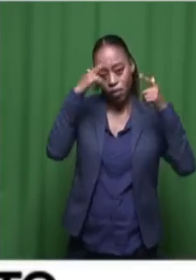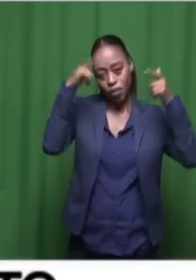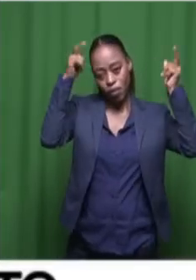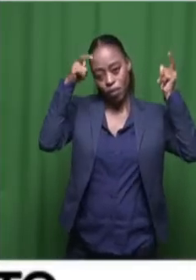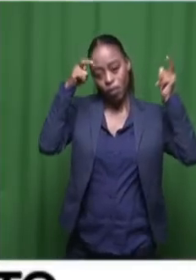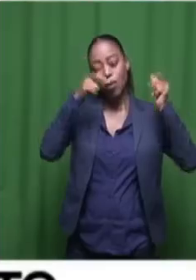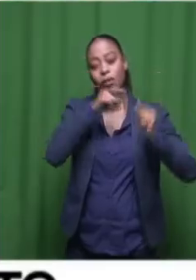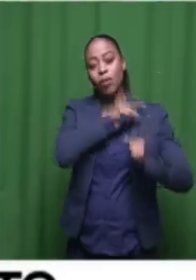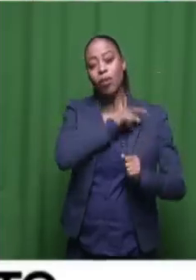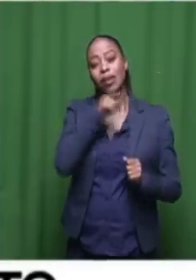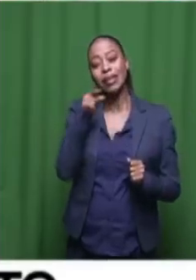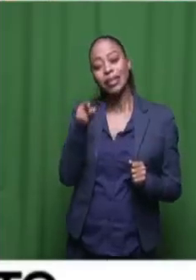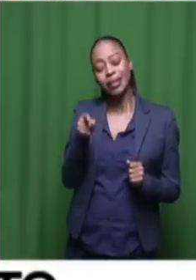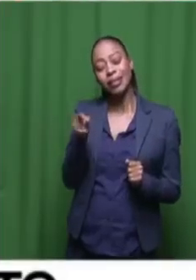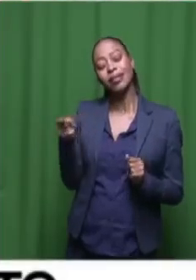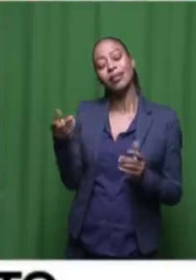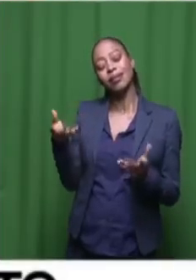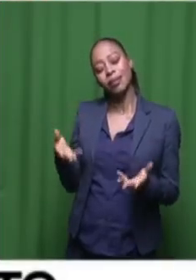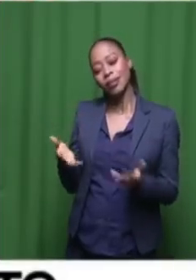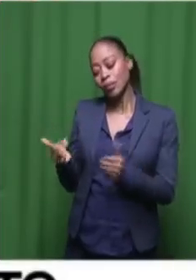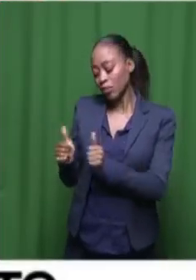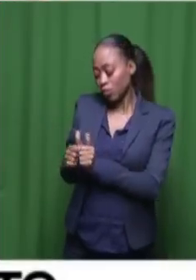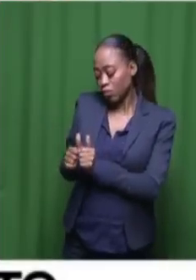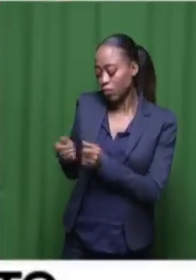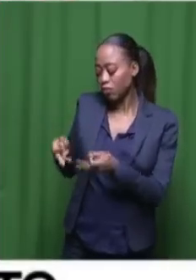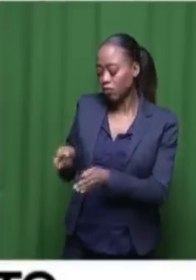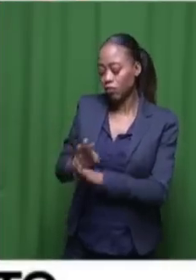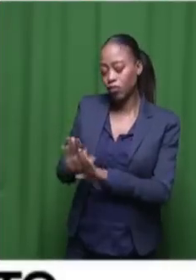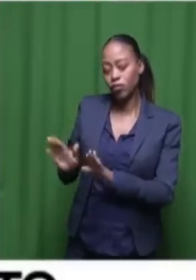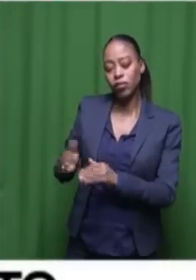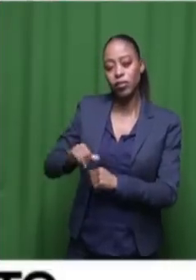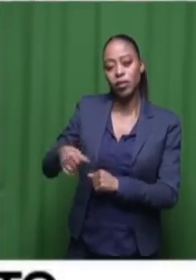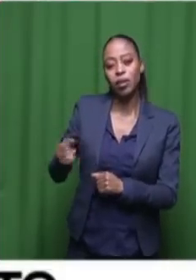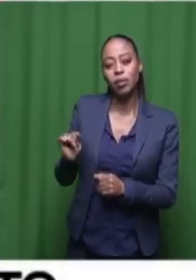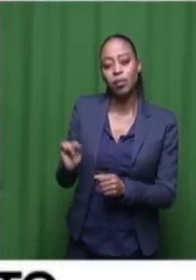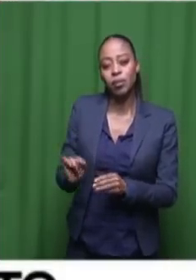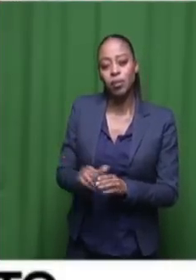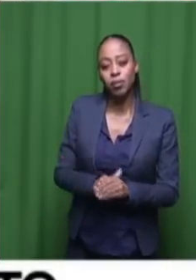be laid to rest along her husband. Back to you, Peter.